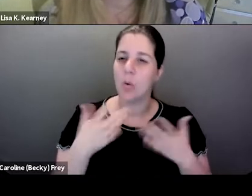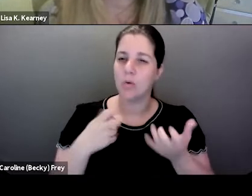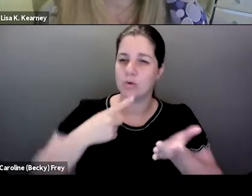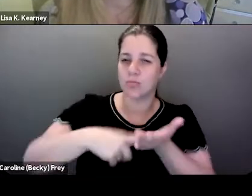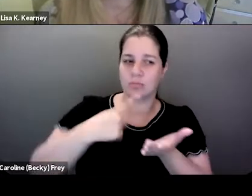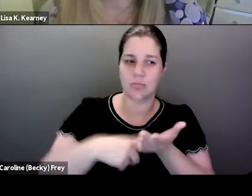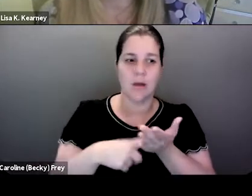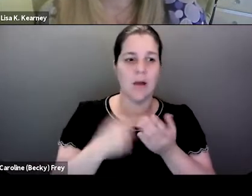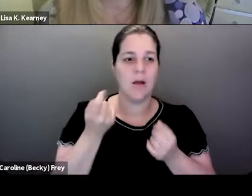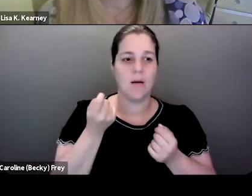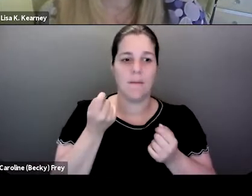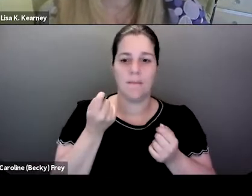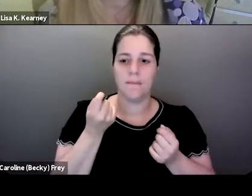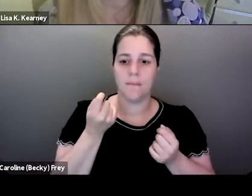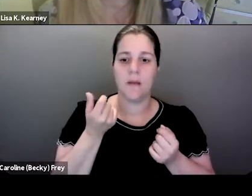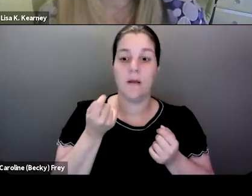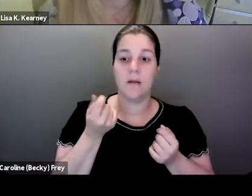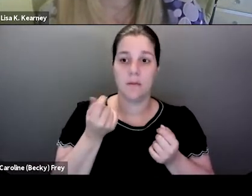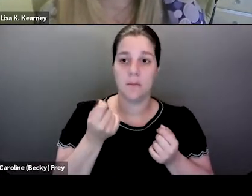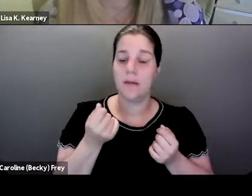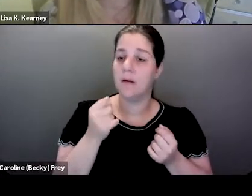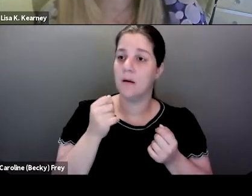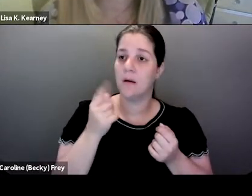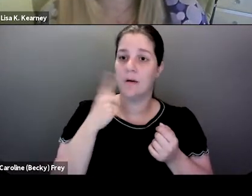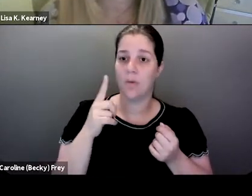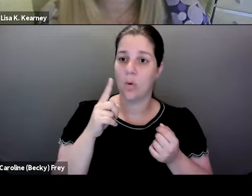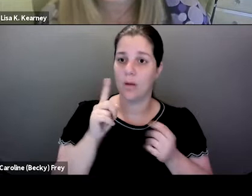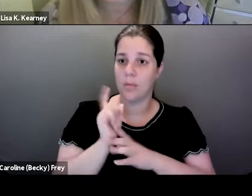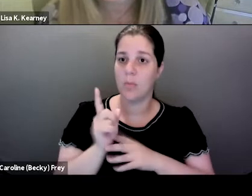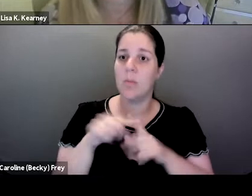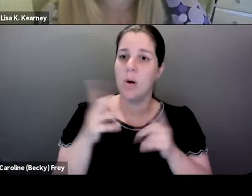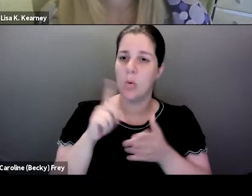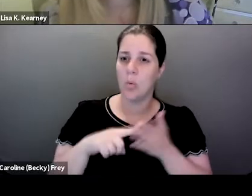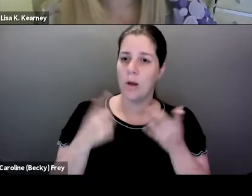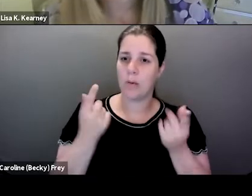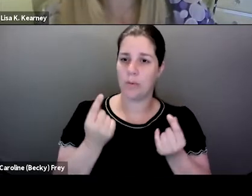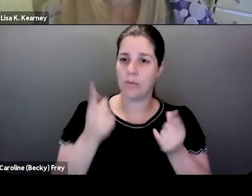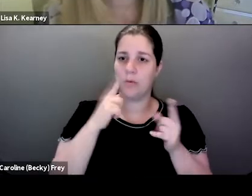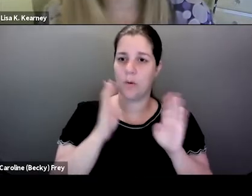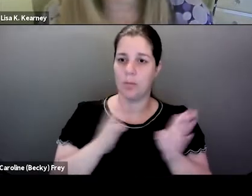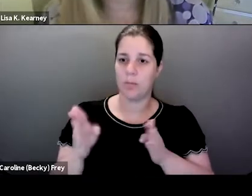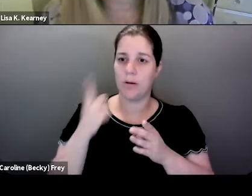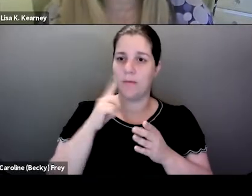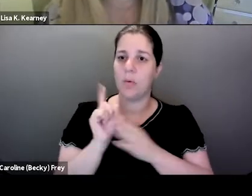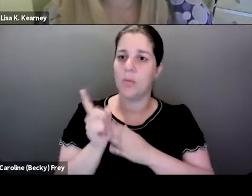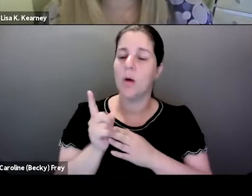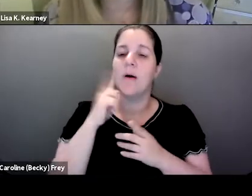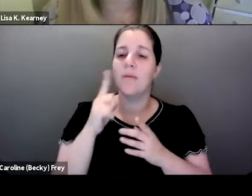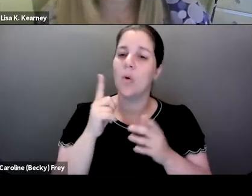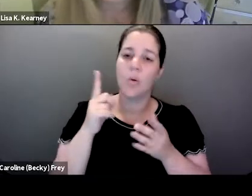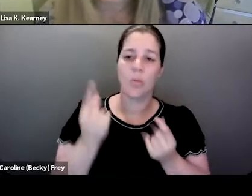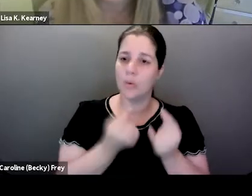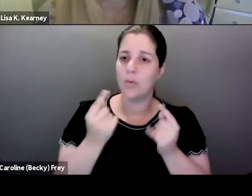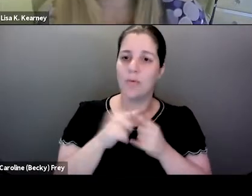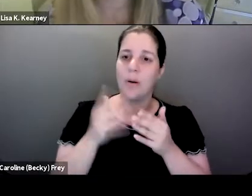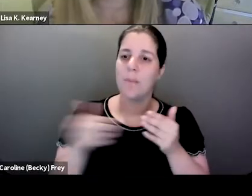just answering the call in the moment, but what do we need to do to prepare for 988 beyond the call? What happens in